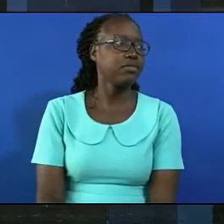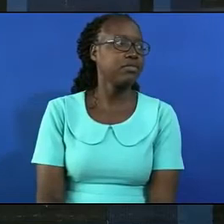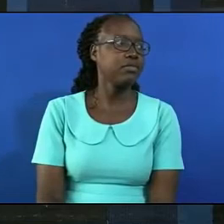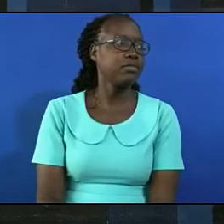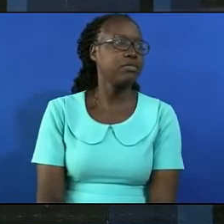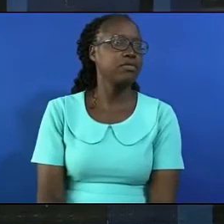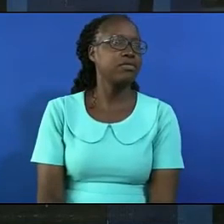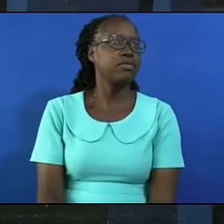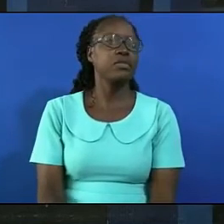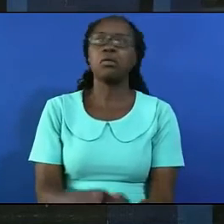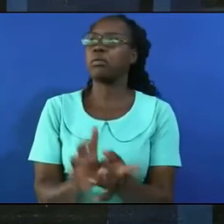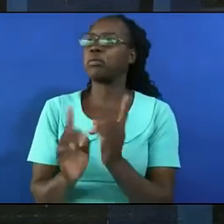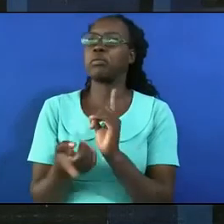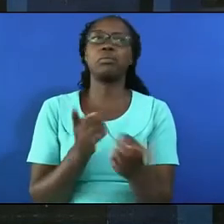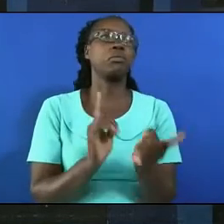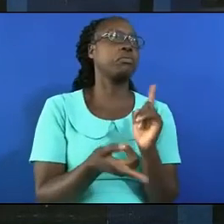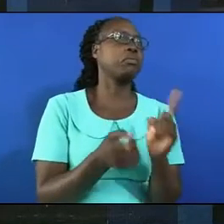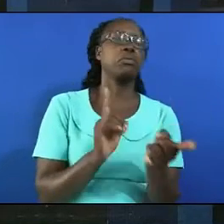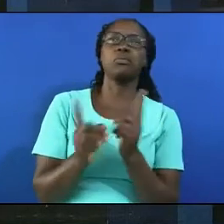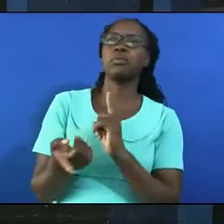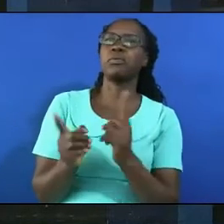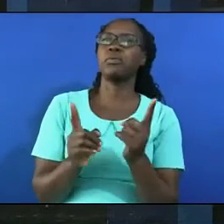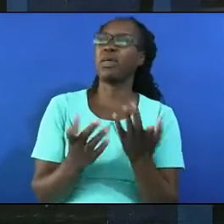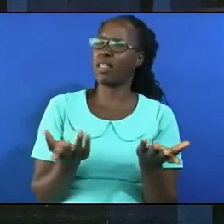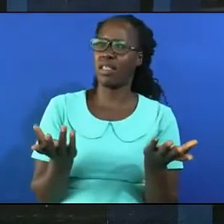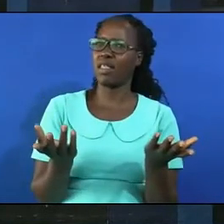Run around, friends. Don't run around.